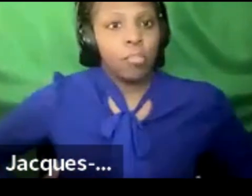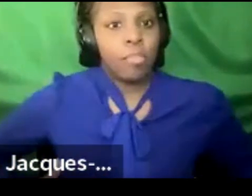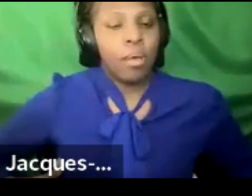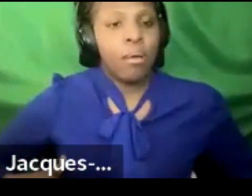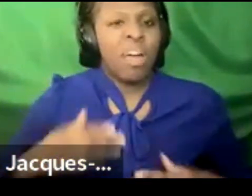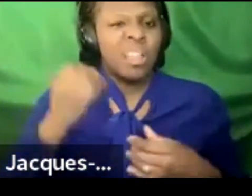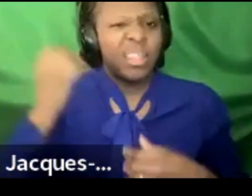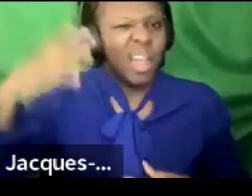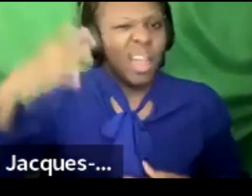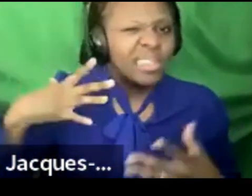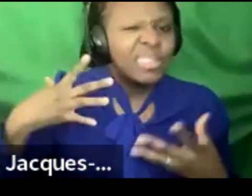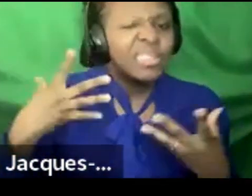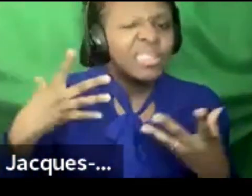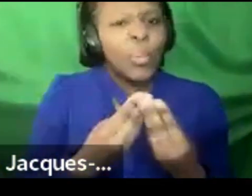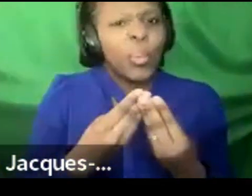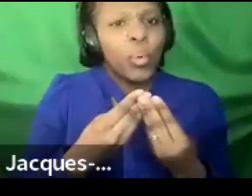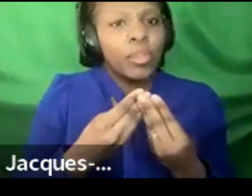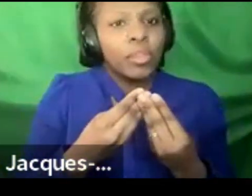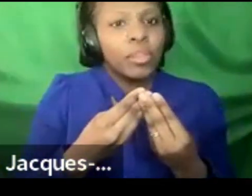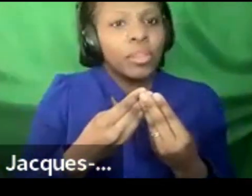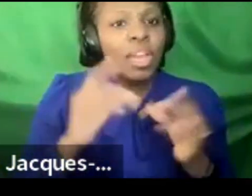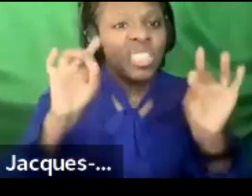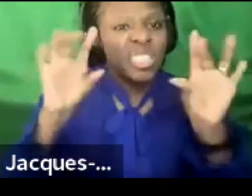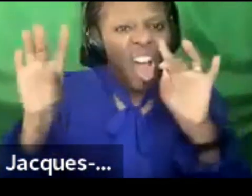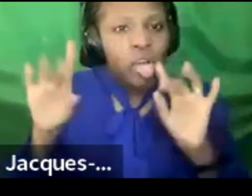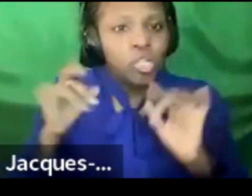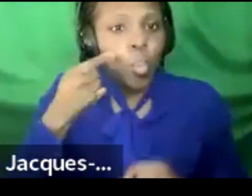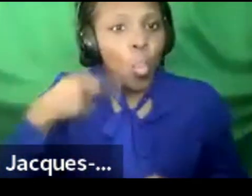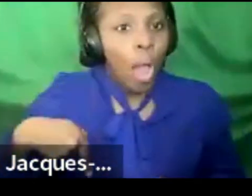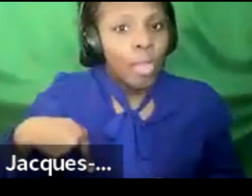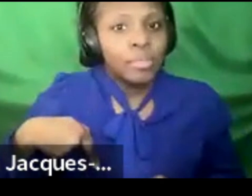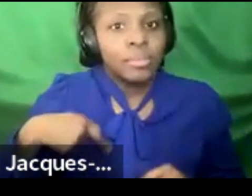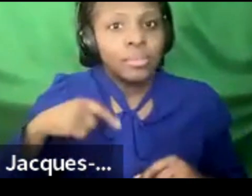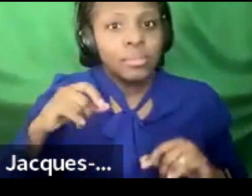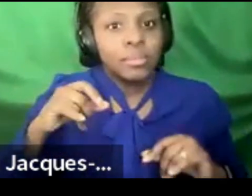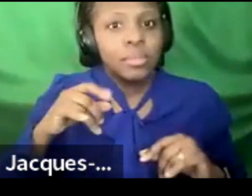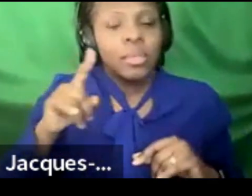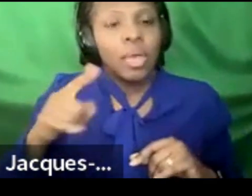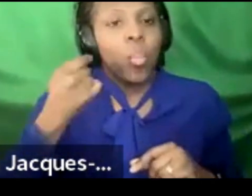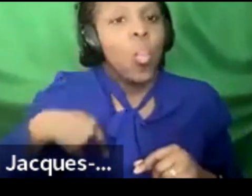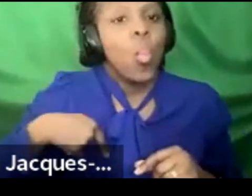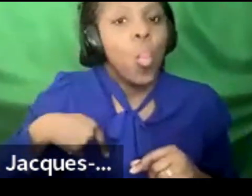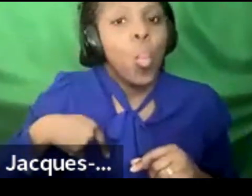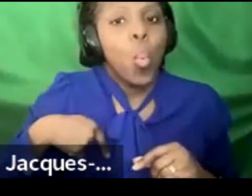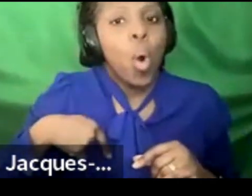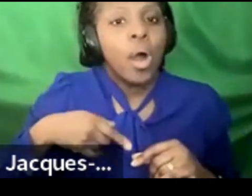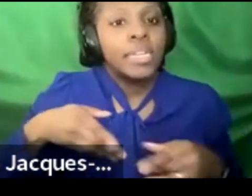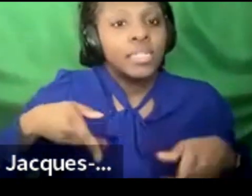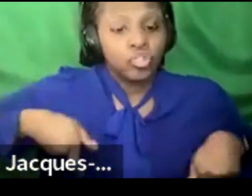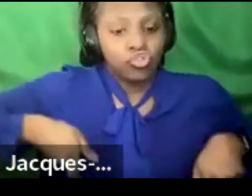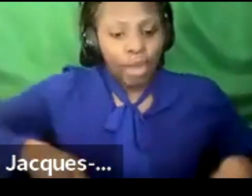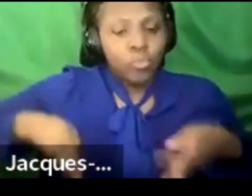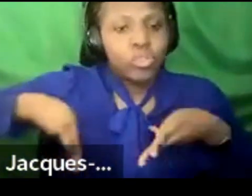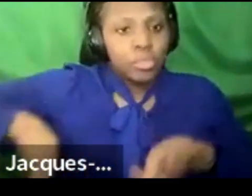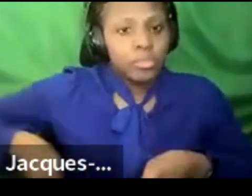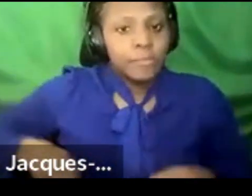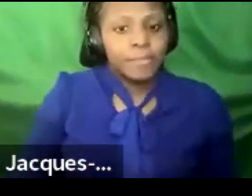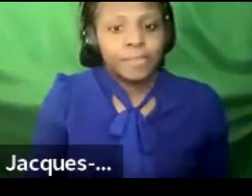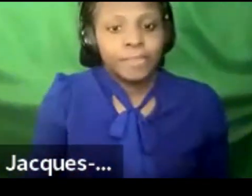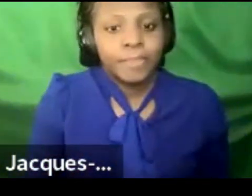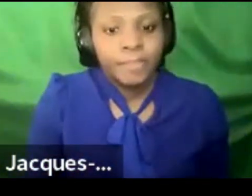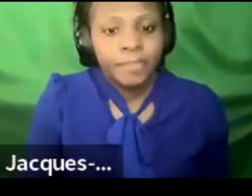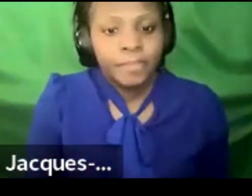kind of light jumper with lots of big white stars all over it and white toweling tracksuit bottoms.